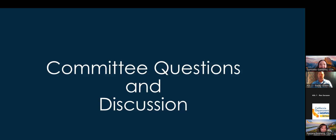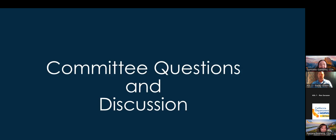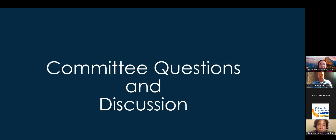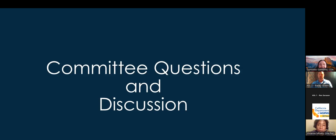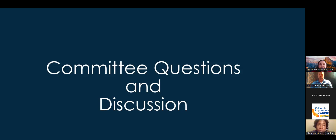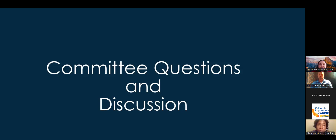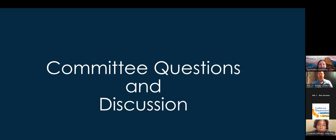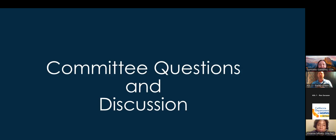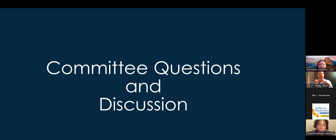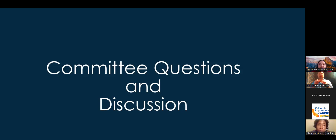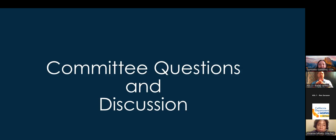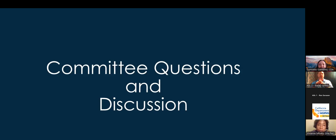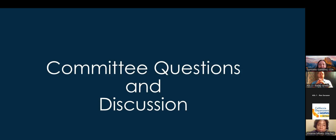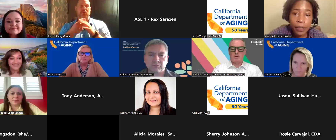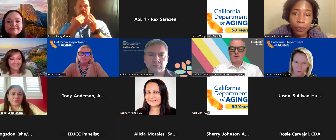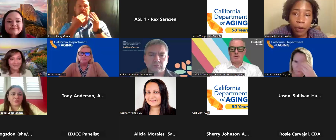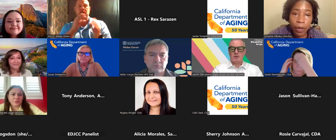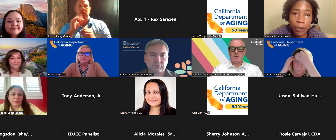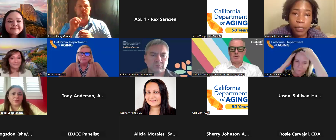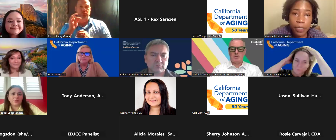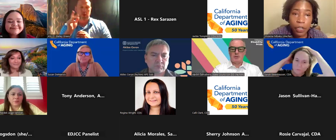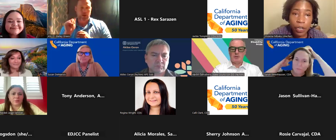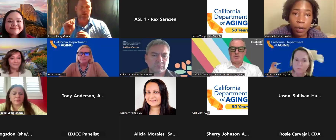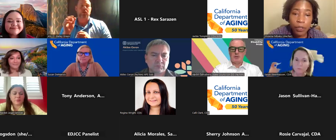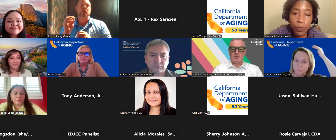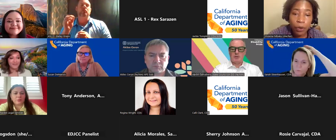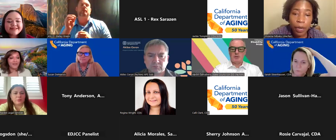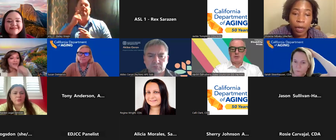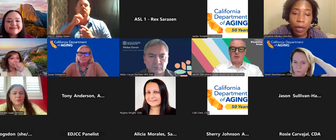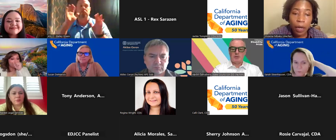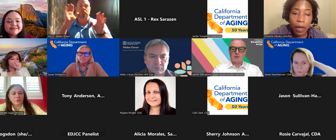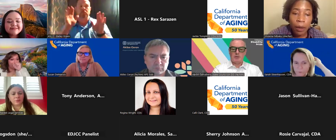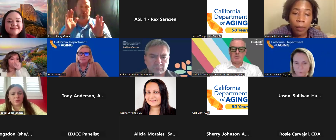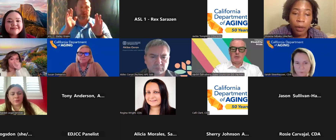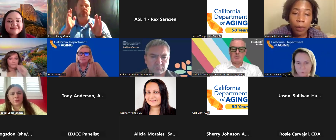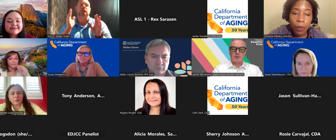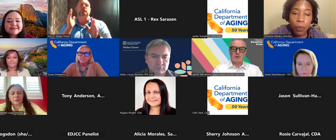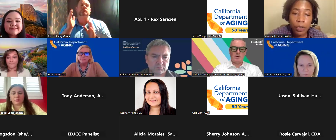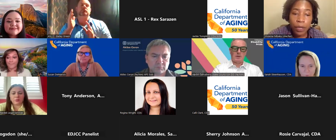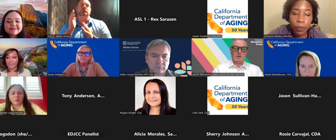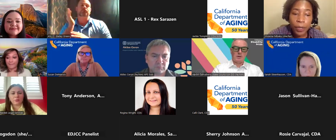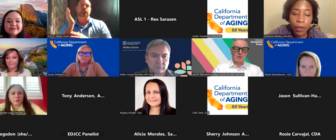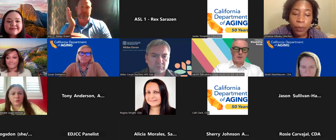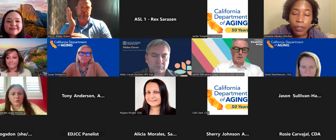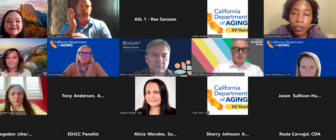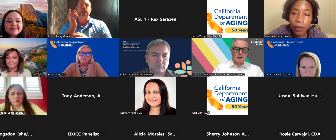I can start. Thank you, Consuelo, for this really great presentation. I'm just wondering, what do you think you'll be doing with the survey